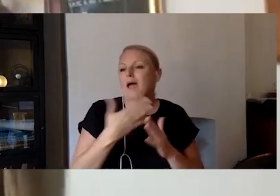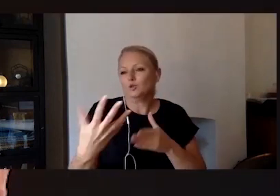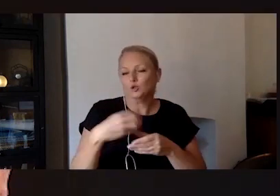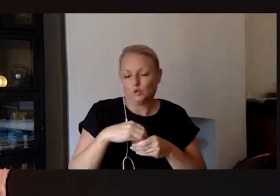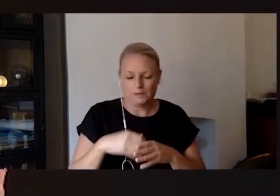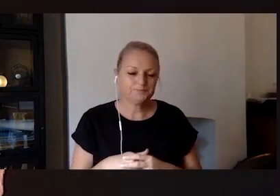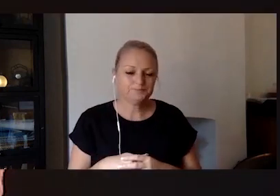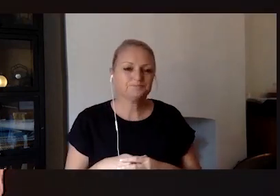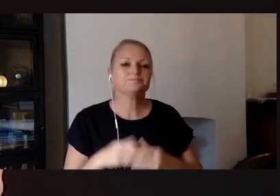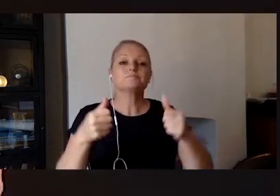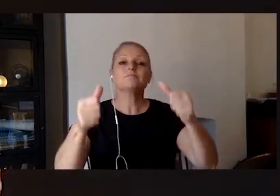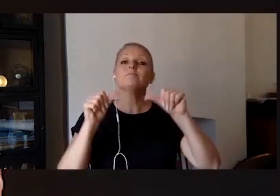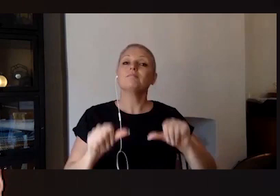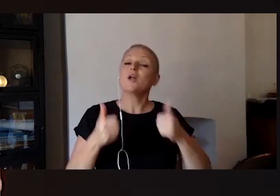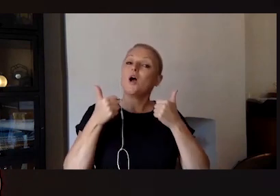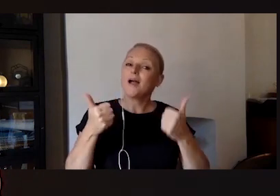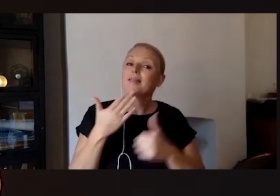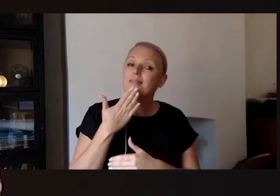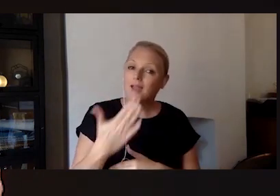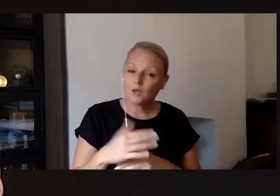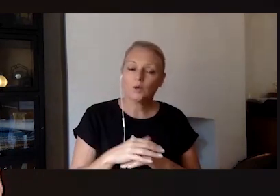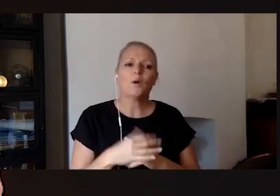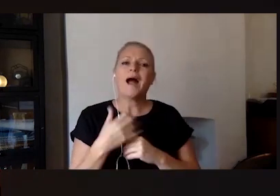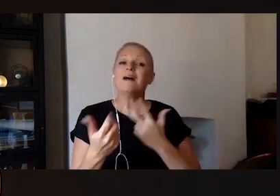Thanks for that. Okay, we've got a few more coming through.